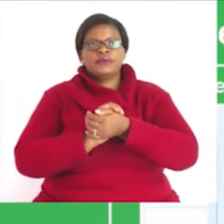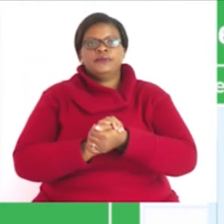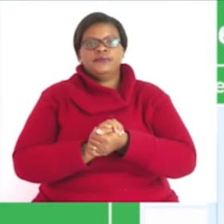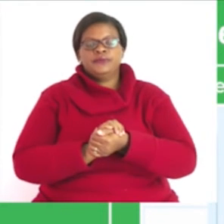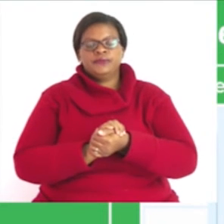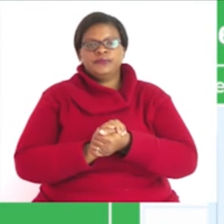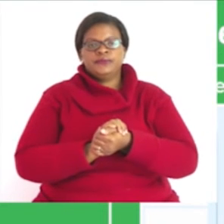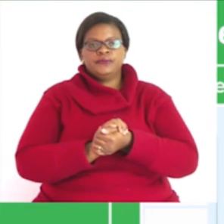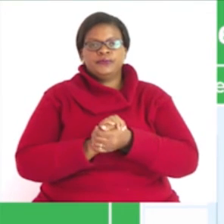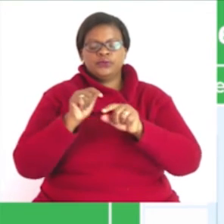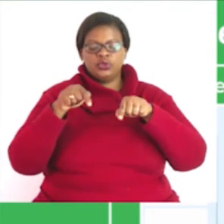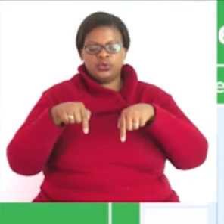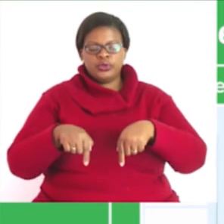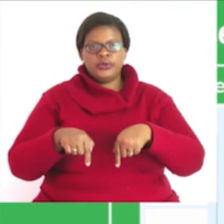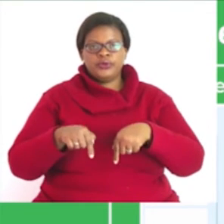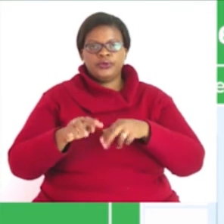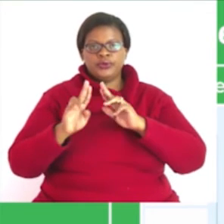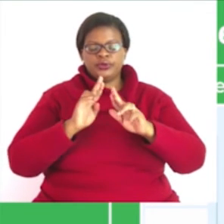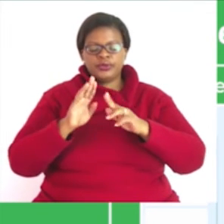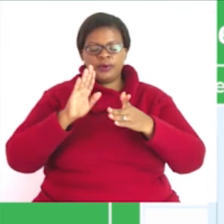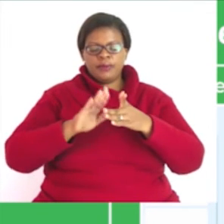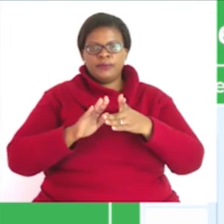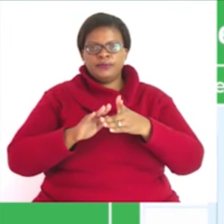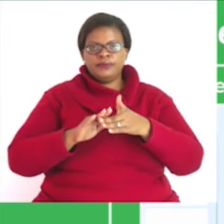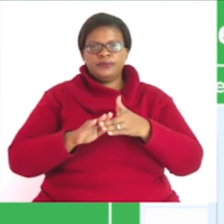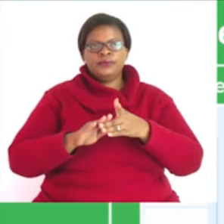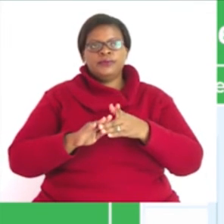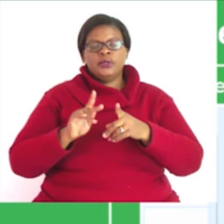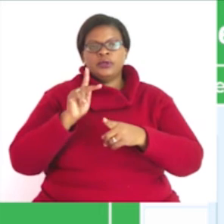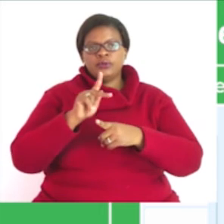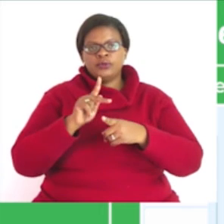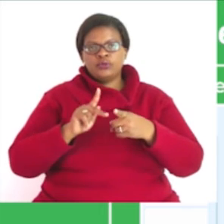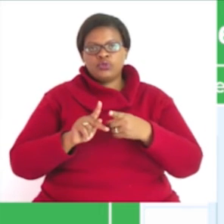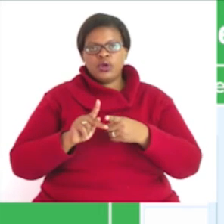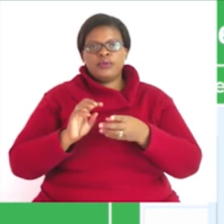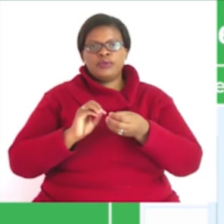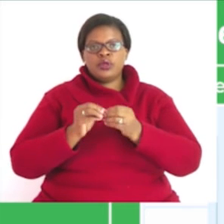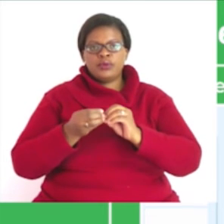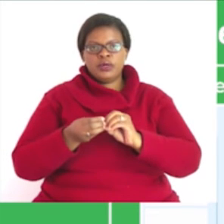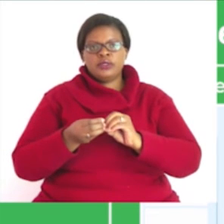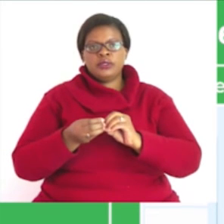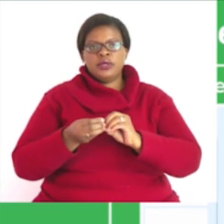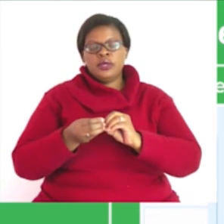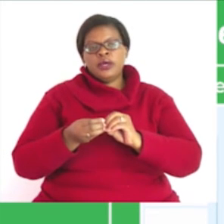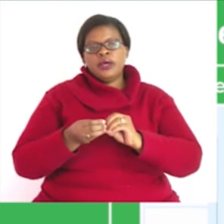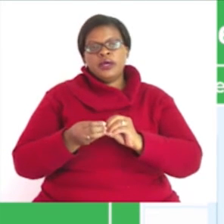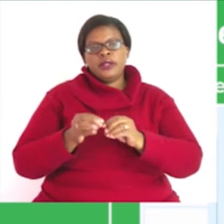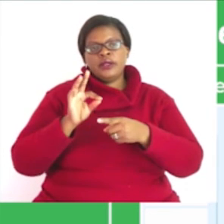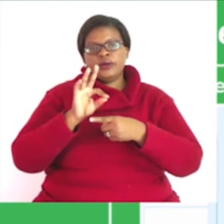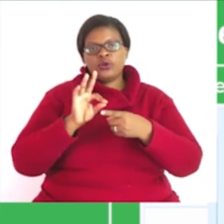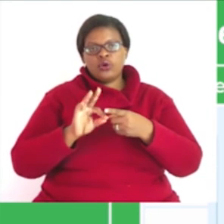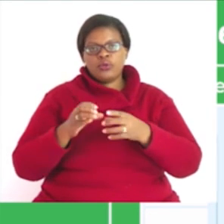So today, we are going to tackle the topic of prime numbers and